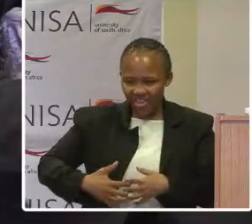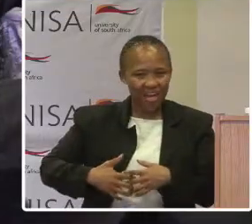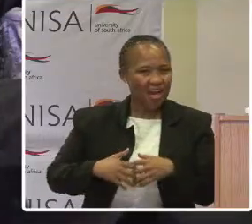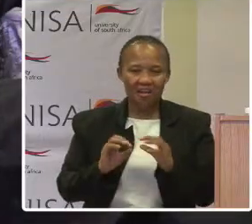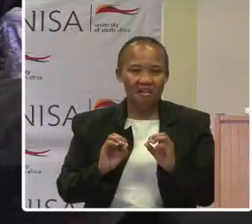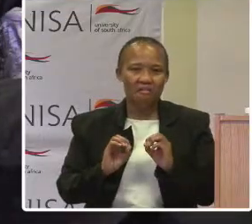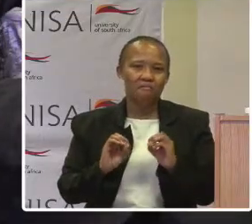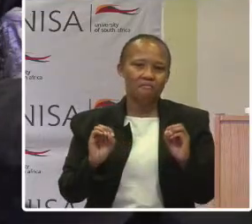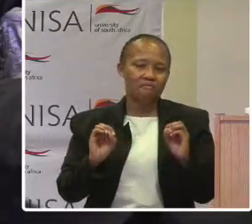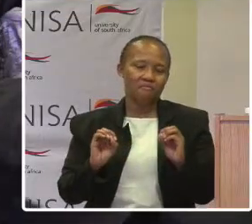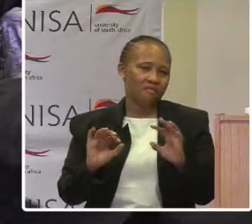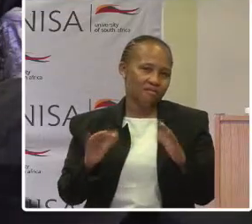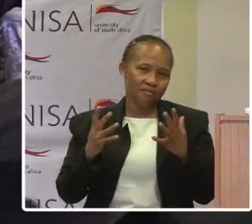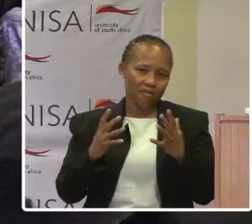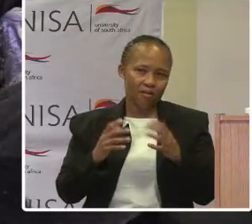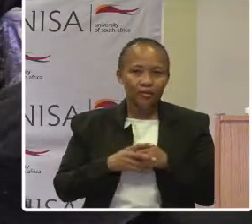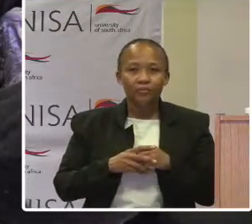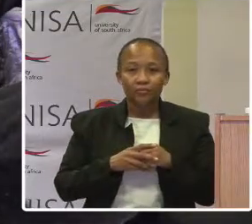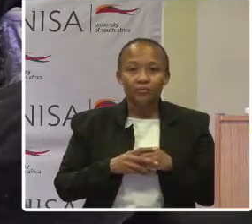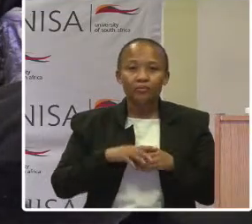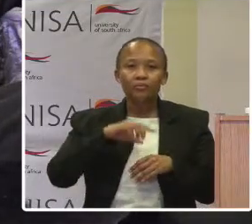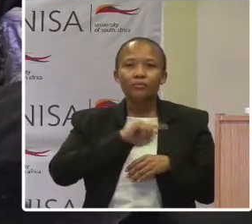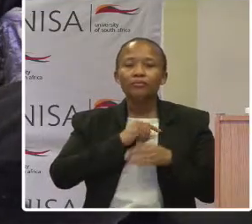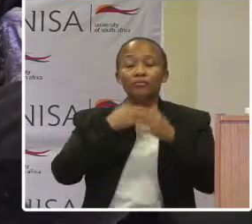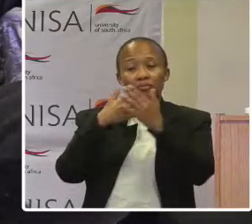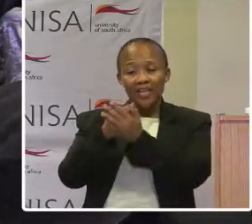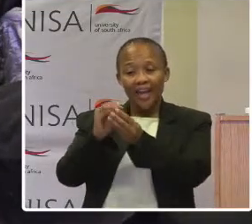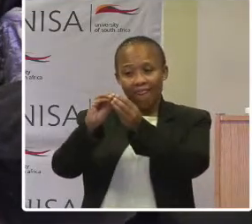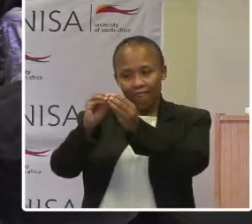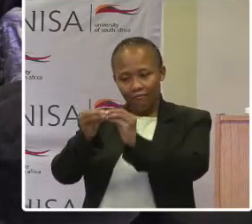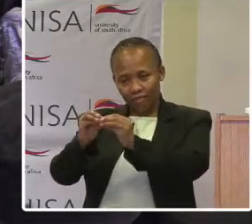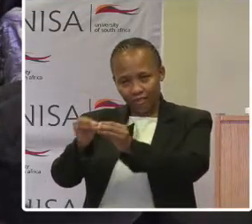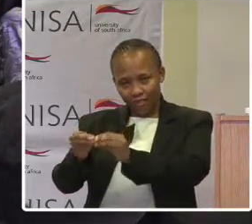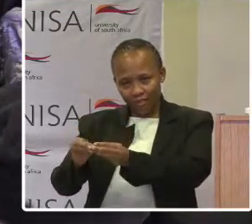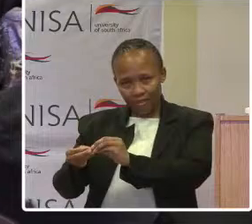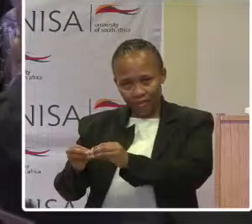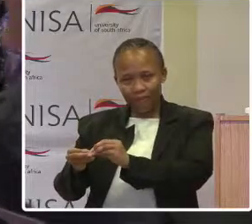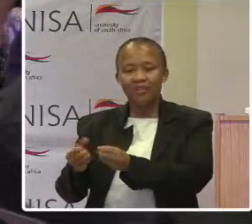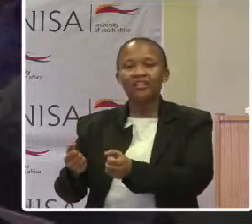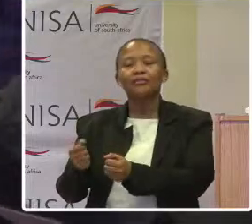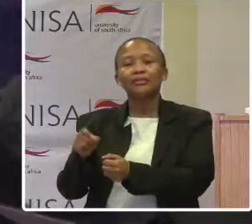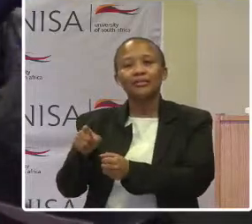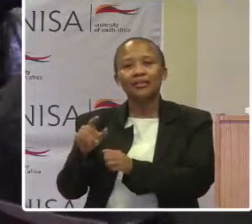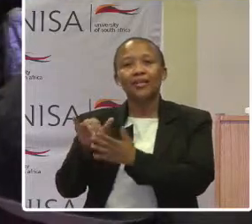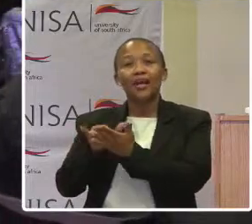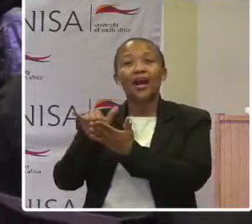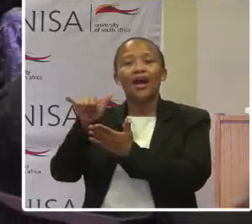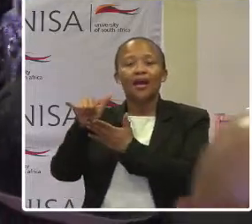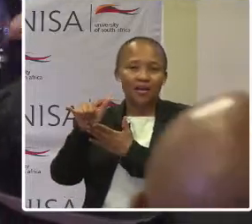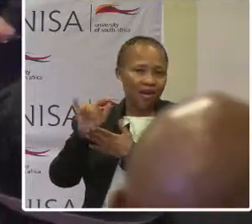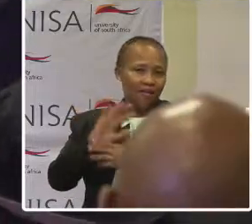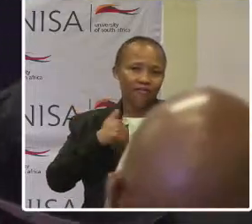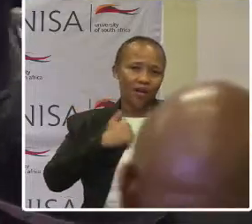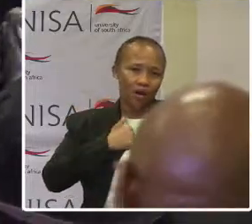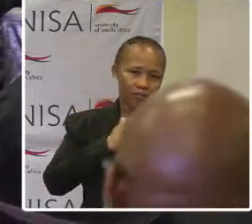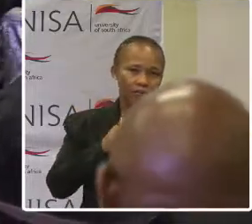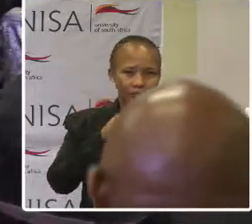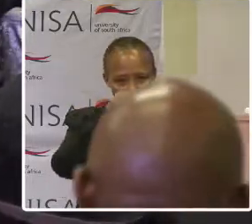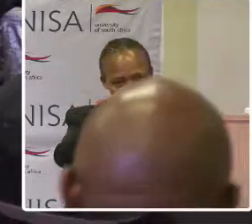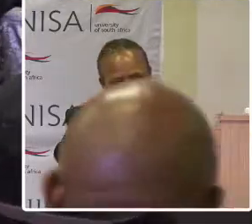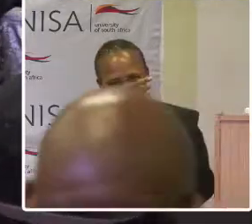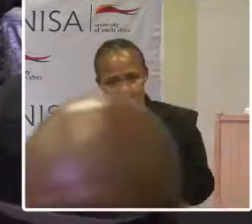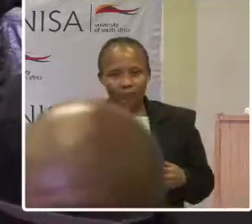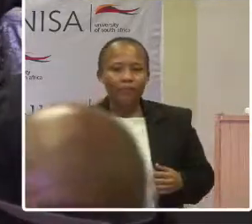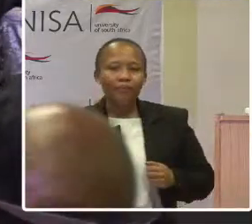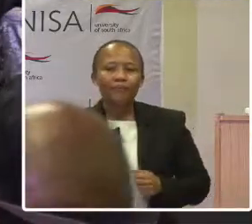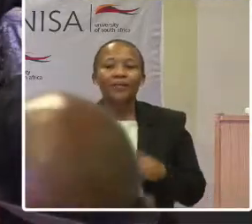service our aircraft. Let me just pause it because I see that I'm taking time. Thank you. Thank you, comrade.